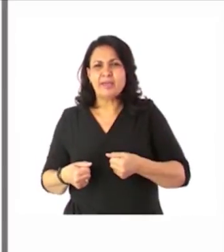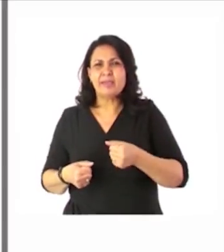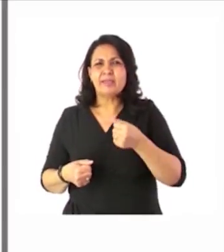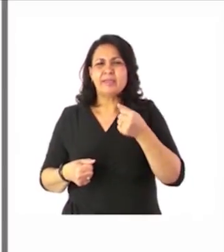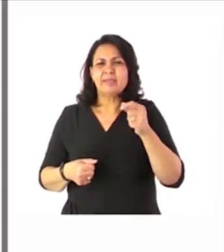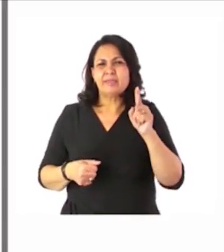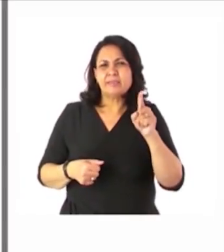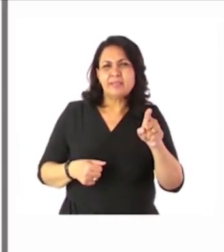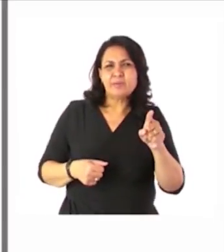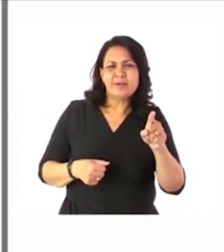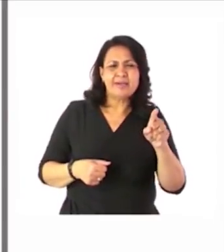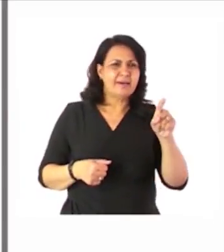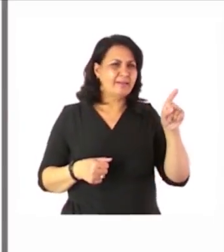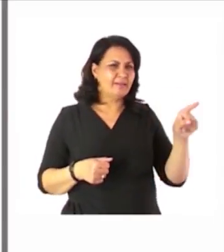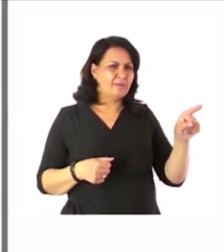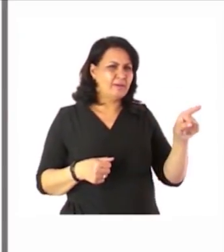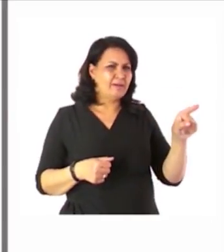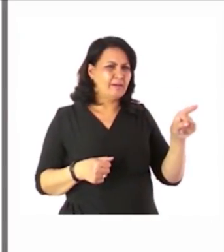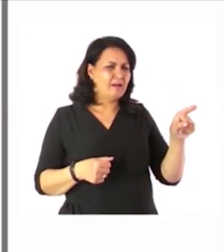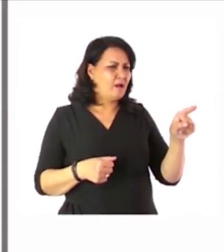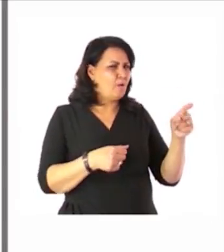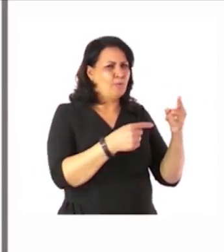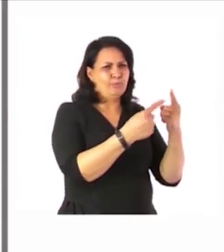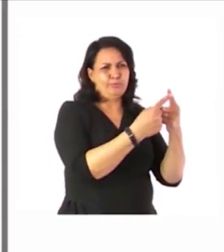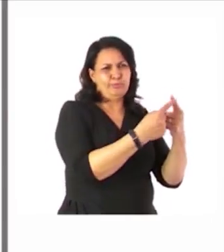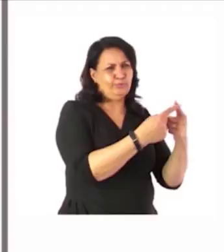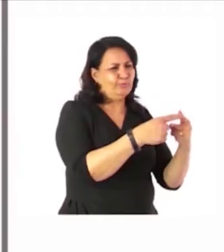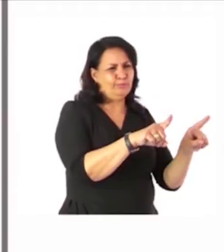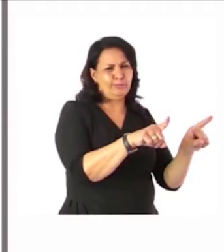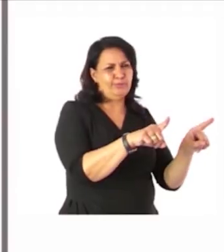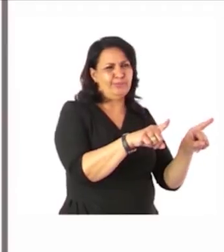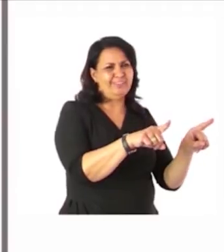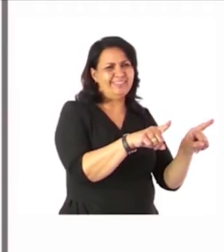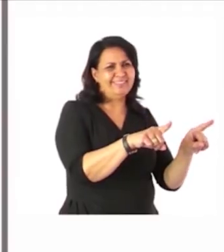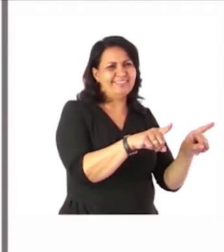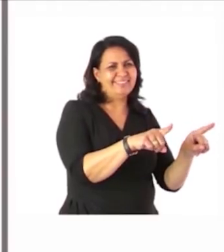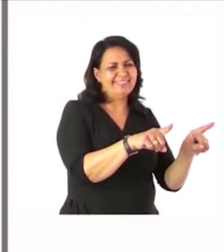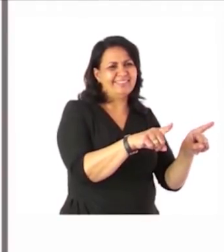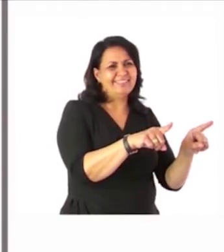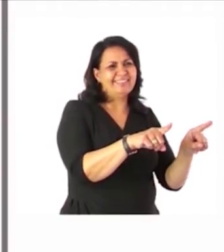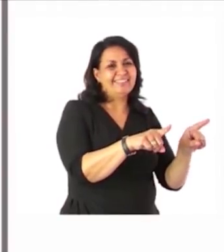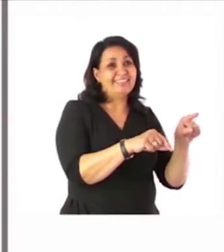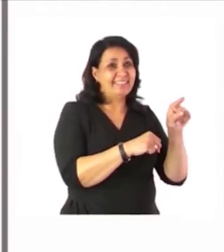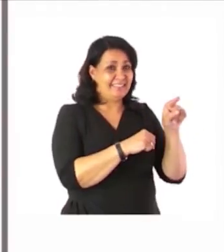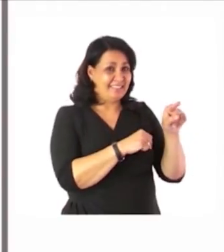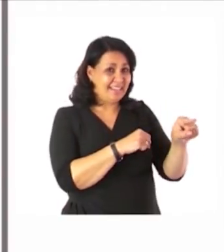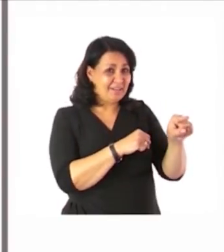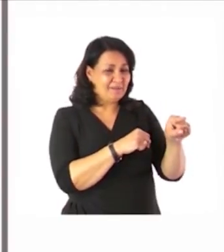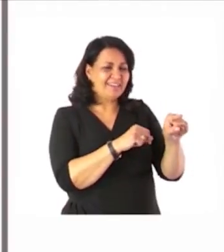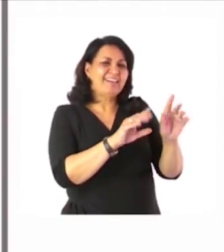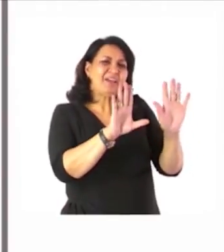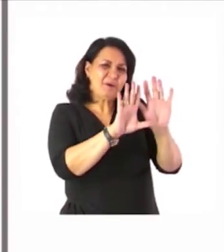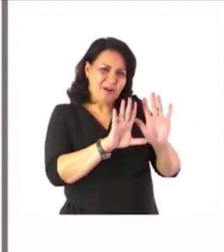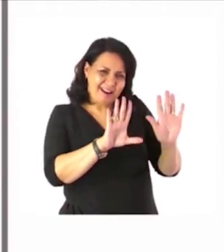boy and the third boy looks confused to me yes you are right now you can color in